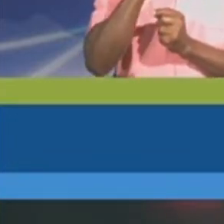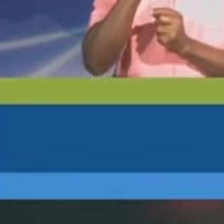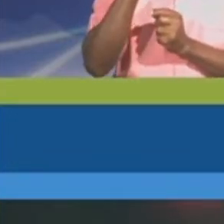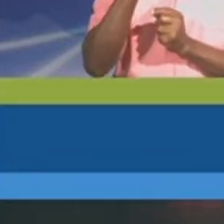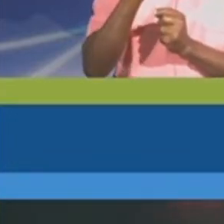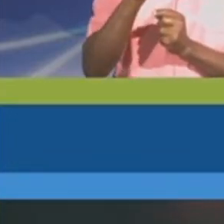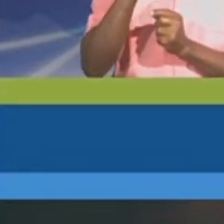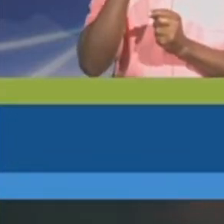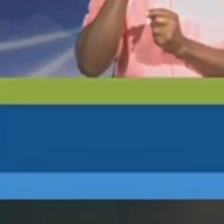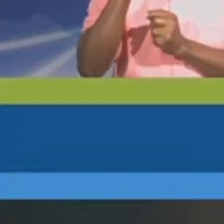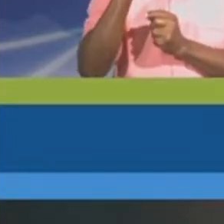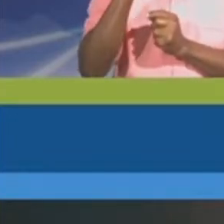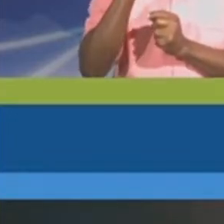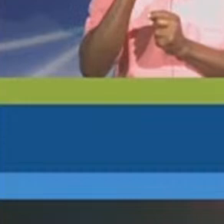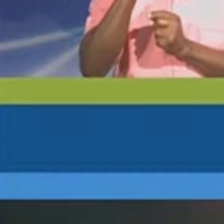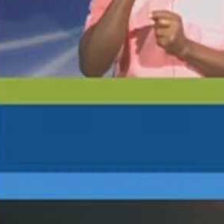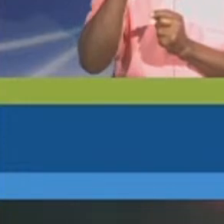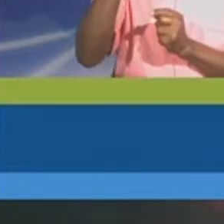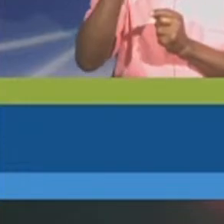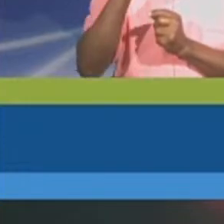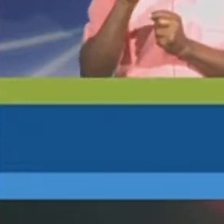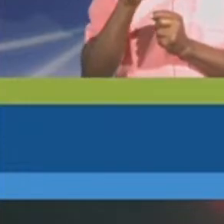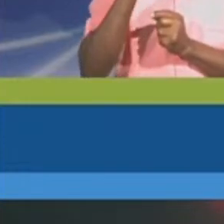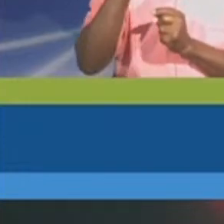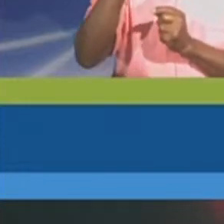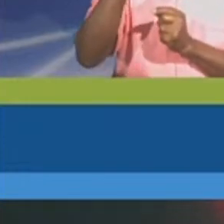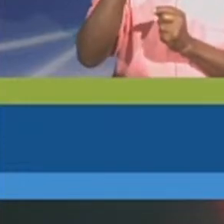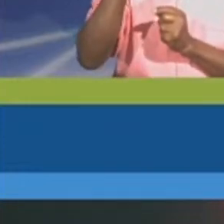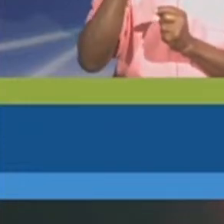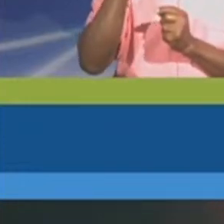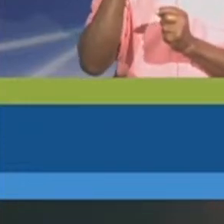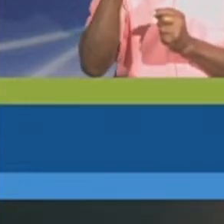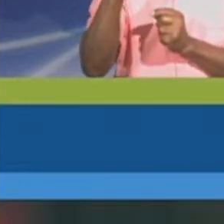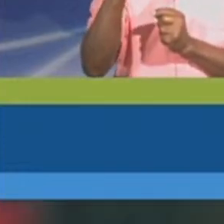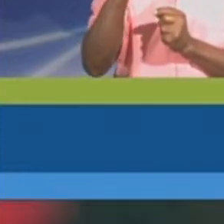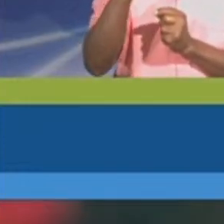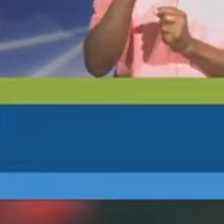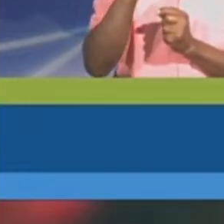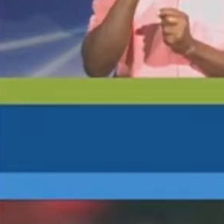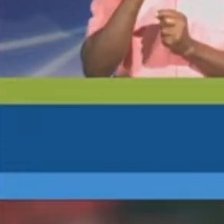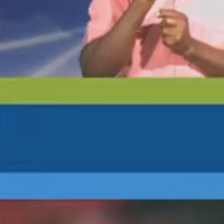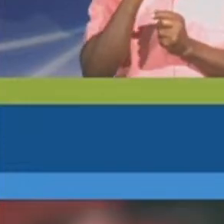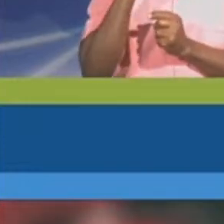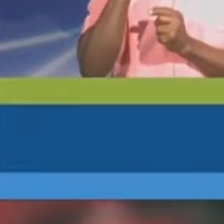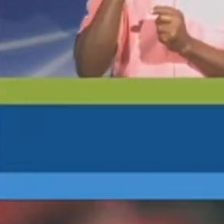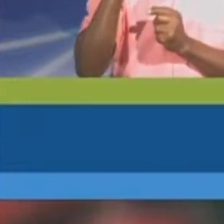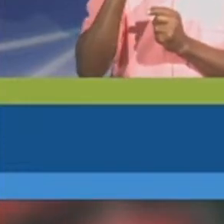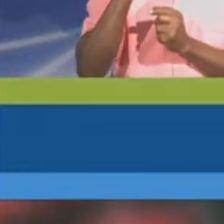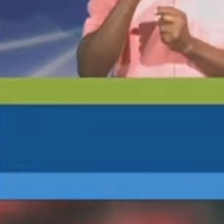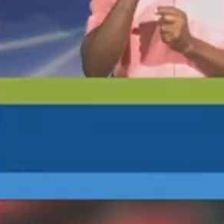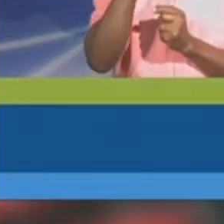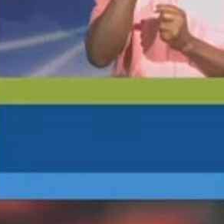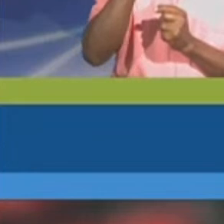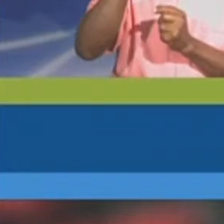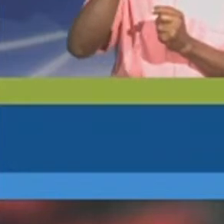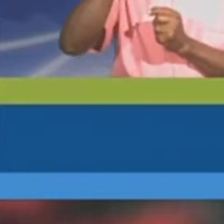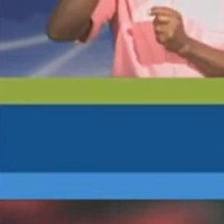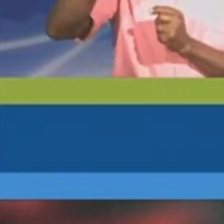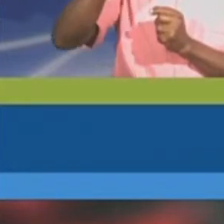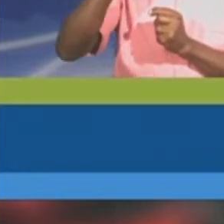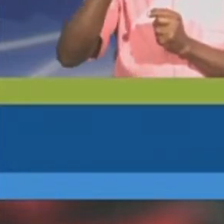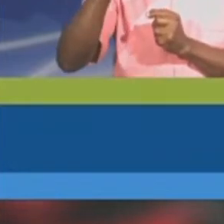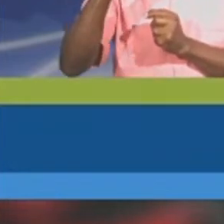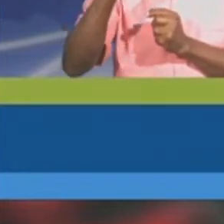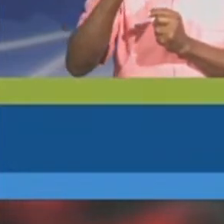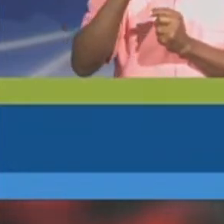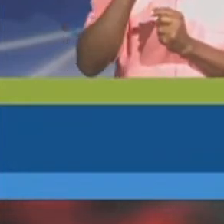high dependency unit. At Cora, 32 persons. Augustus Long Hospital, 40. St. Anne's Hospital, 5.